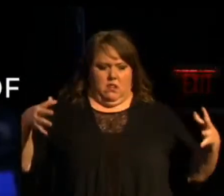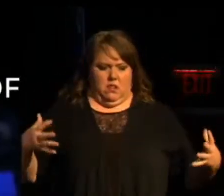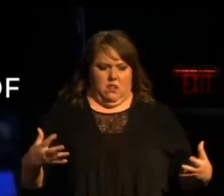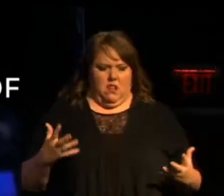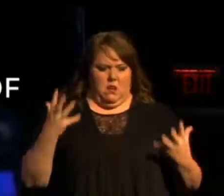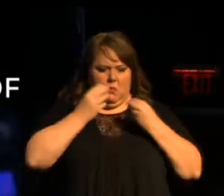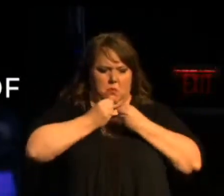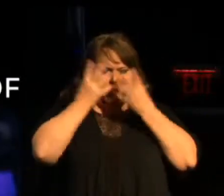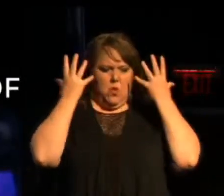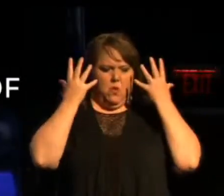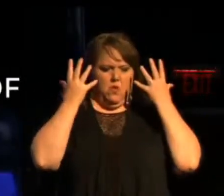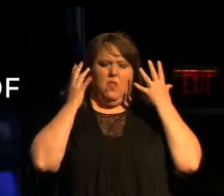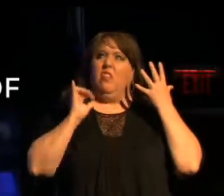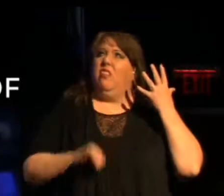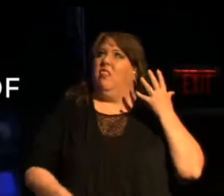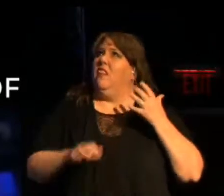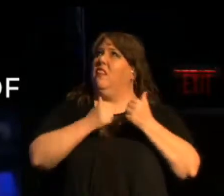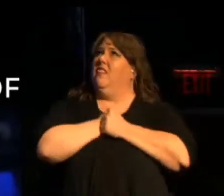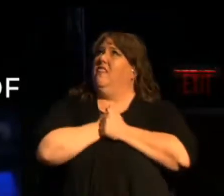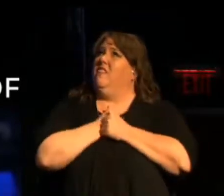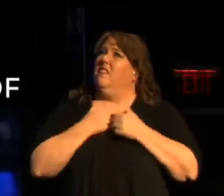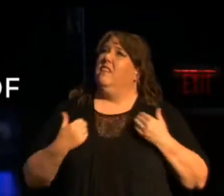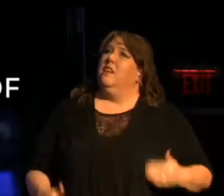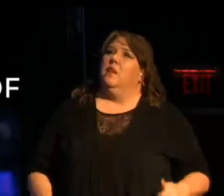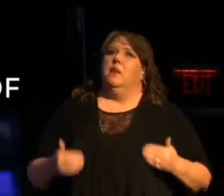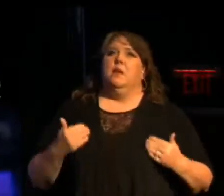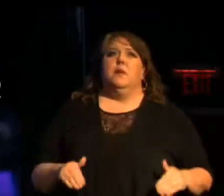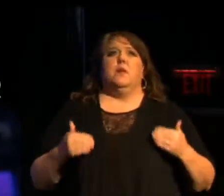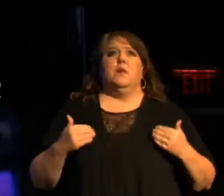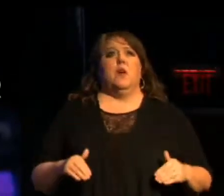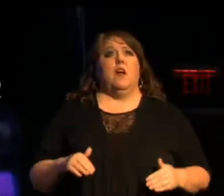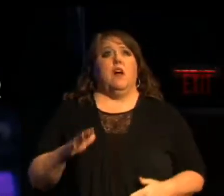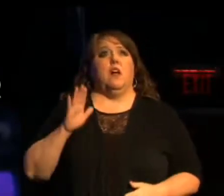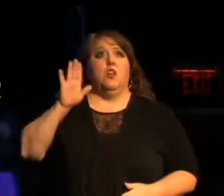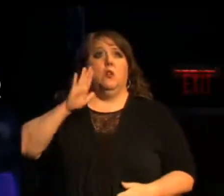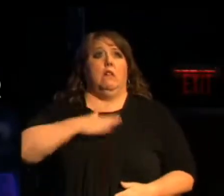100 billion failures disappear.